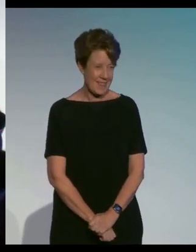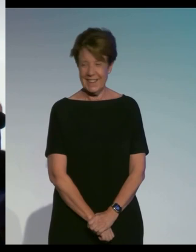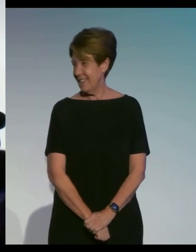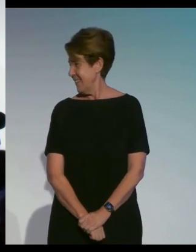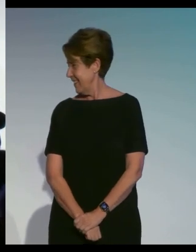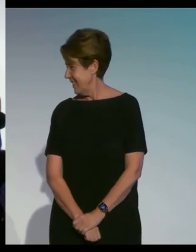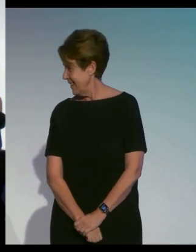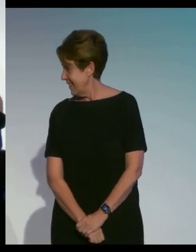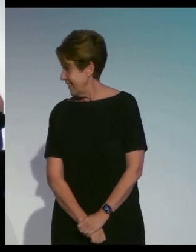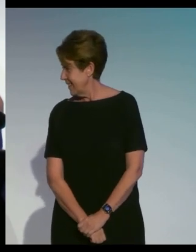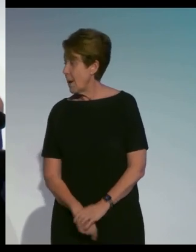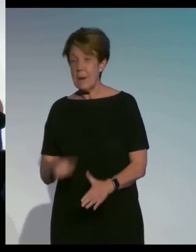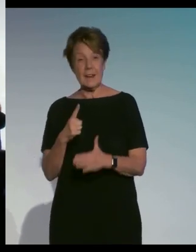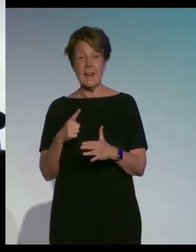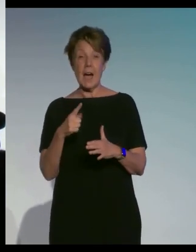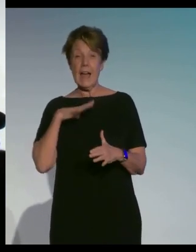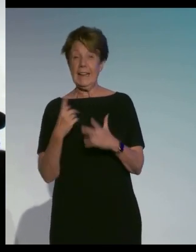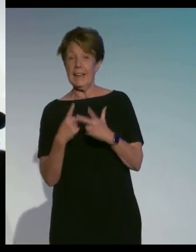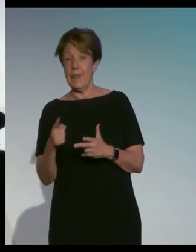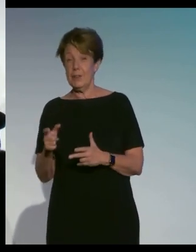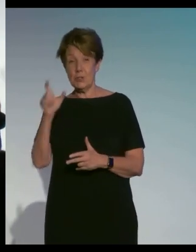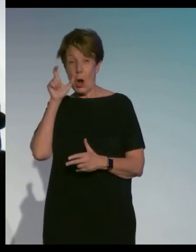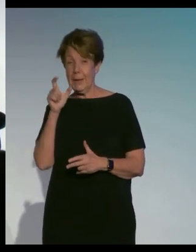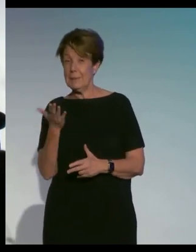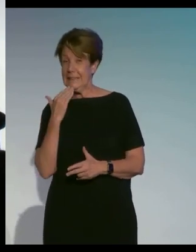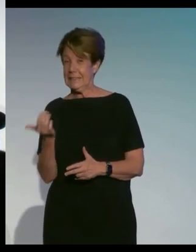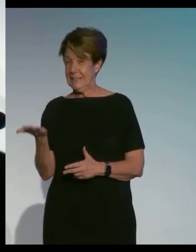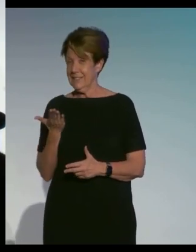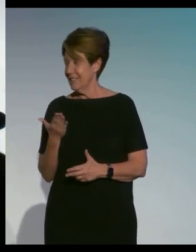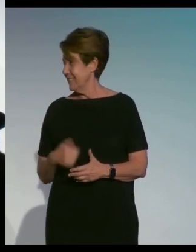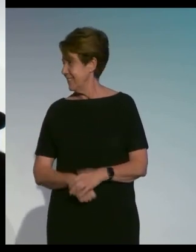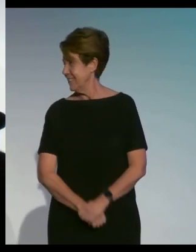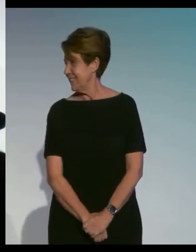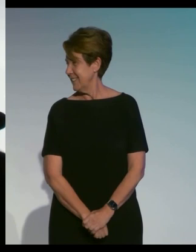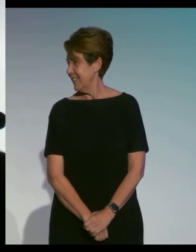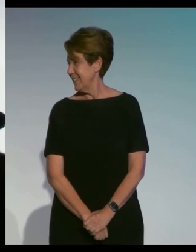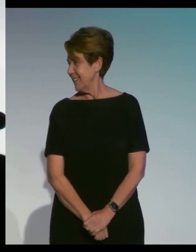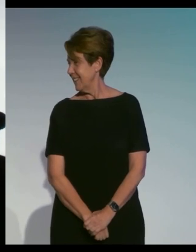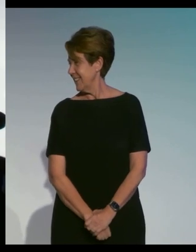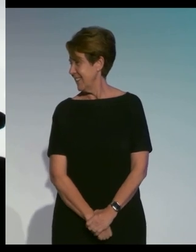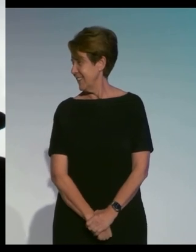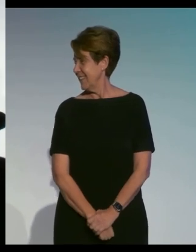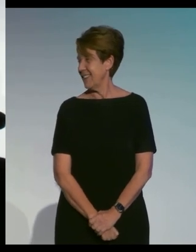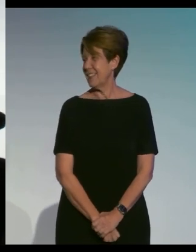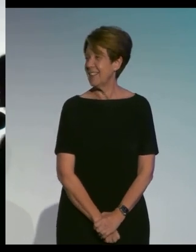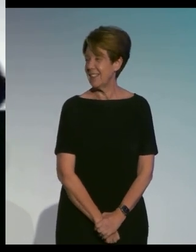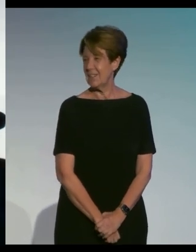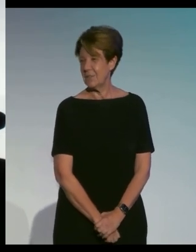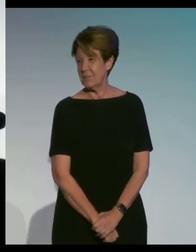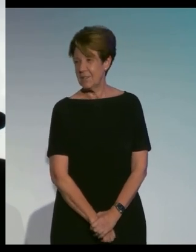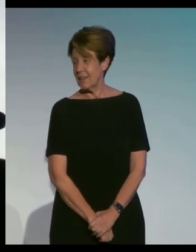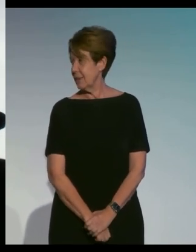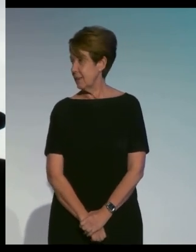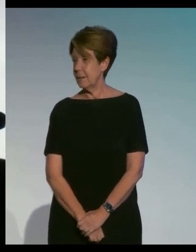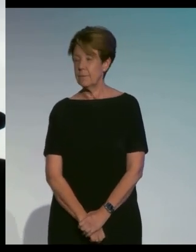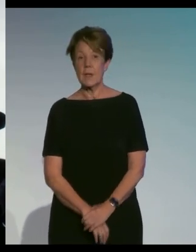Yeah. Okay. Only if I get another chocolate. Chocolate, please. Yeah. If you answer it right, Paul will give you a chocolate.